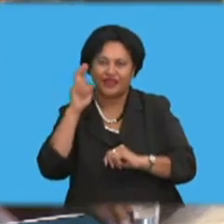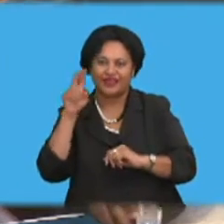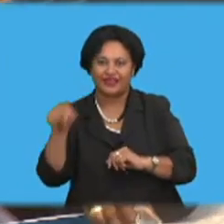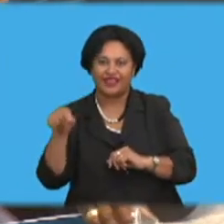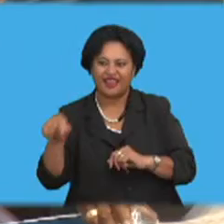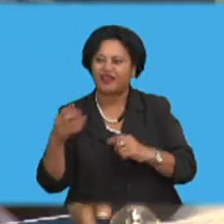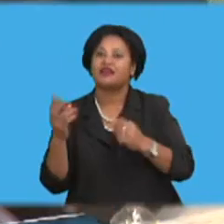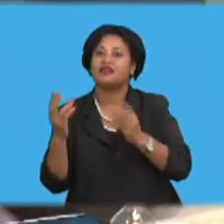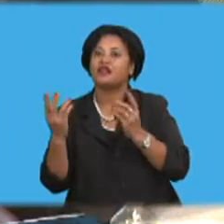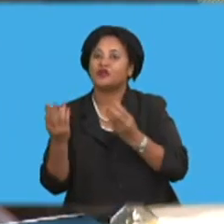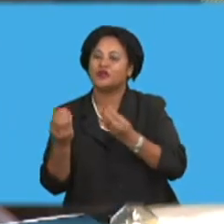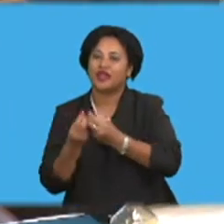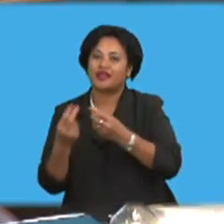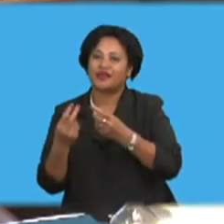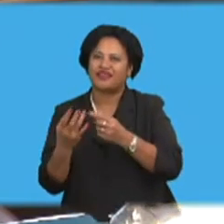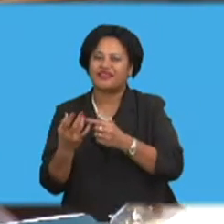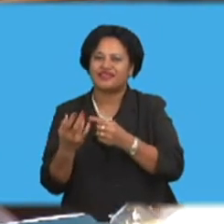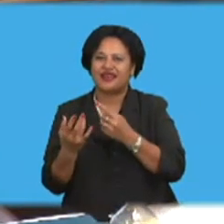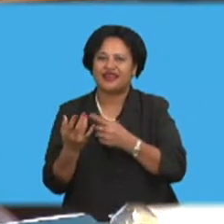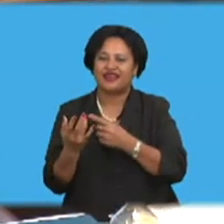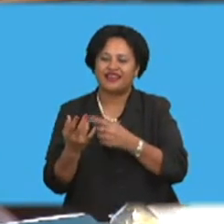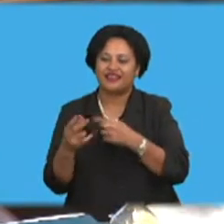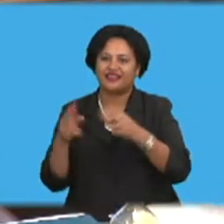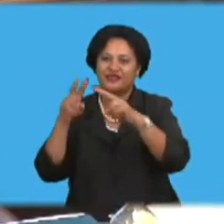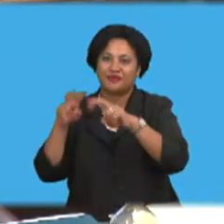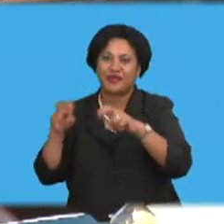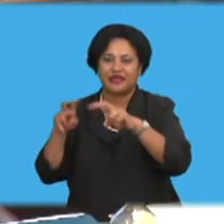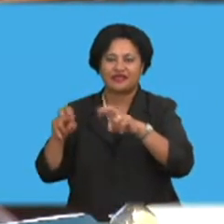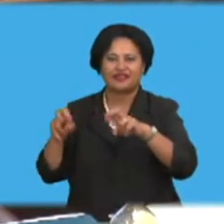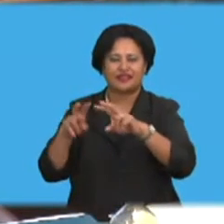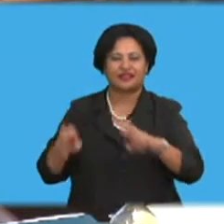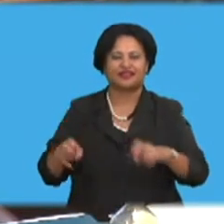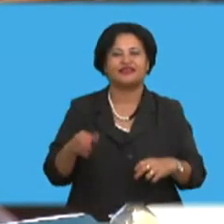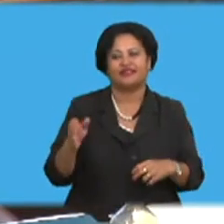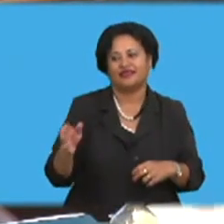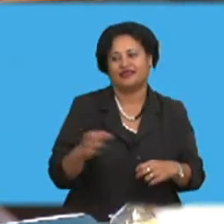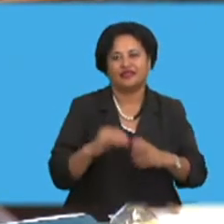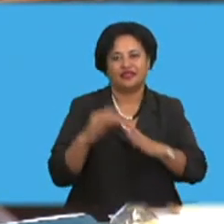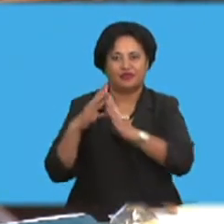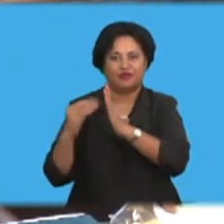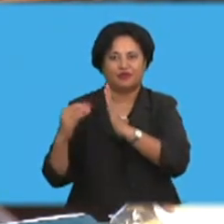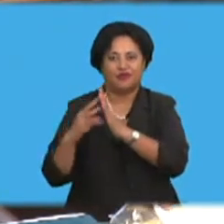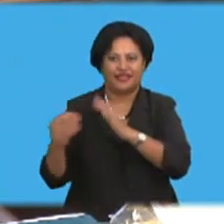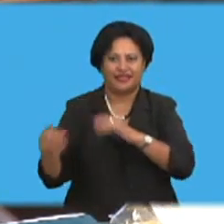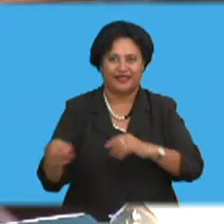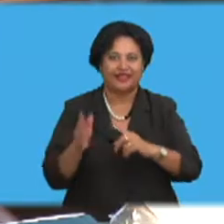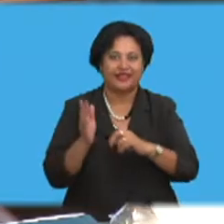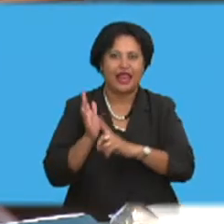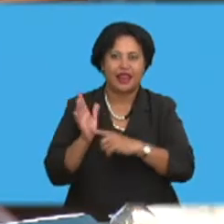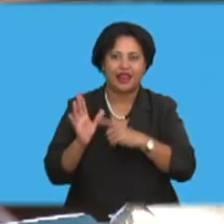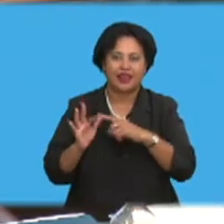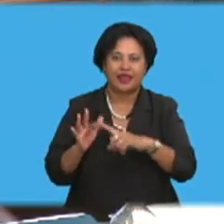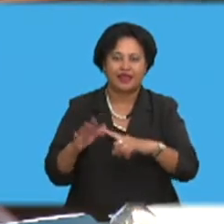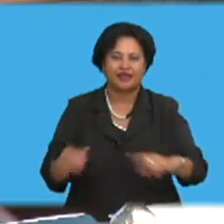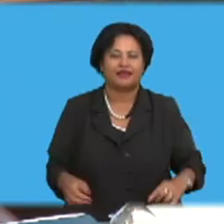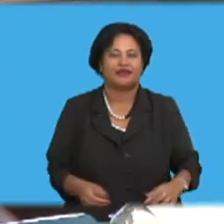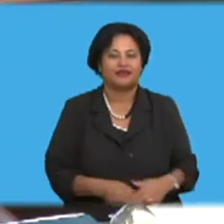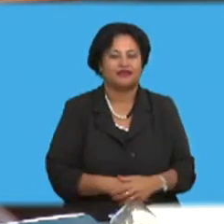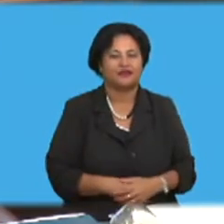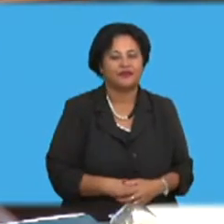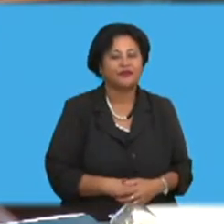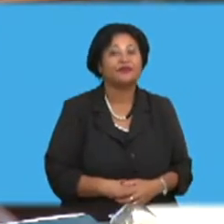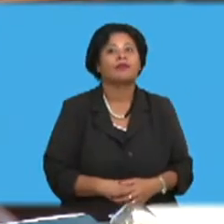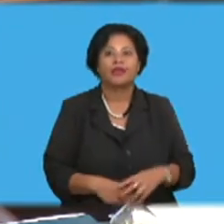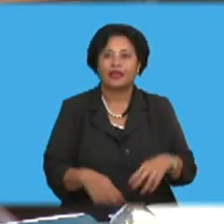fellow researchers in Papua New Guinea as well, Madam Speaker. And, of course, together with